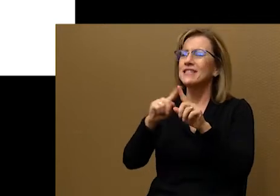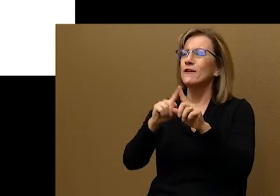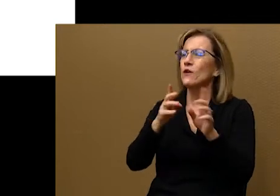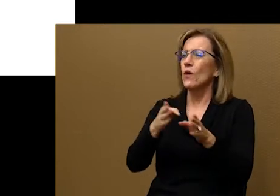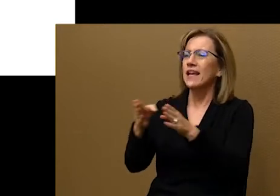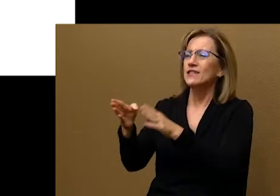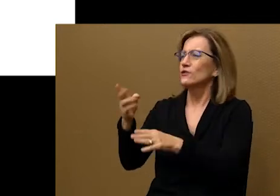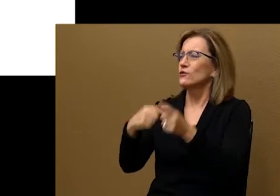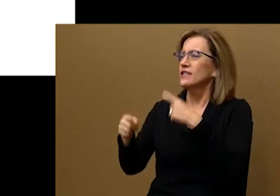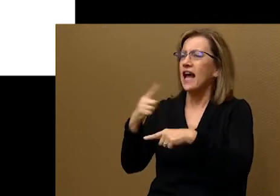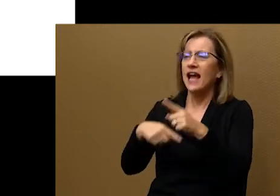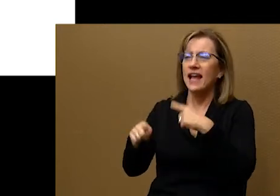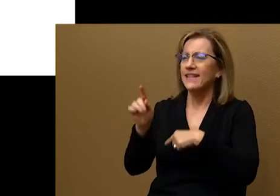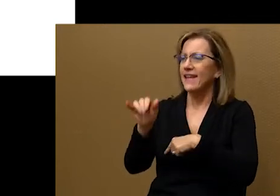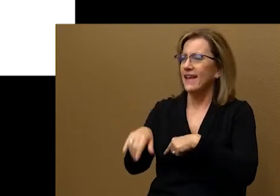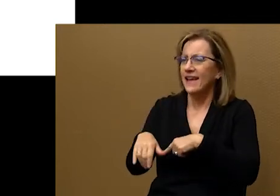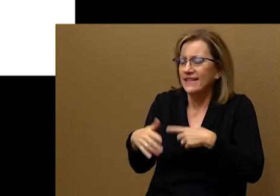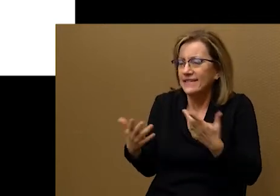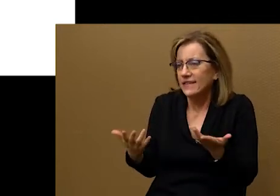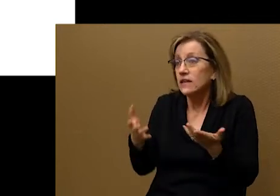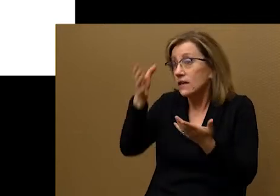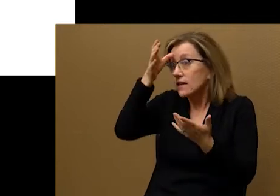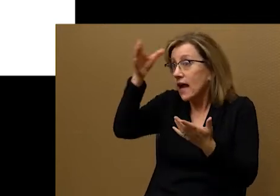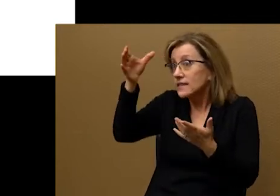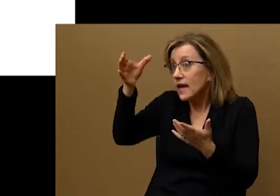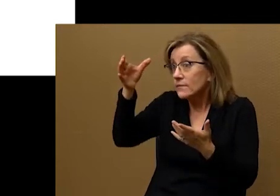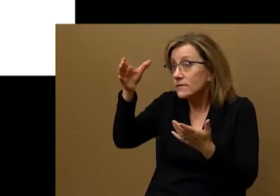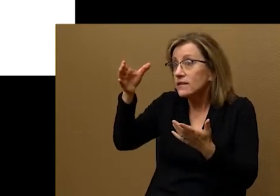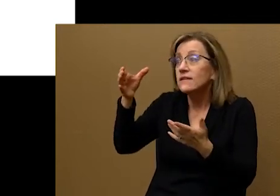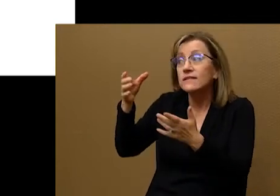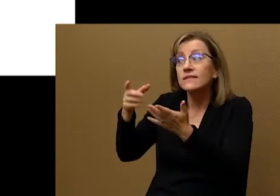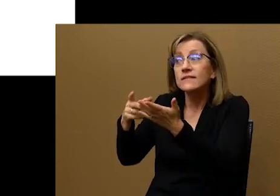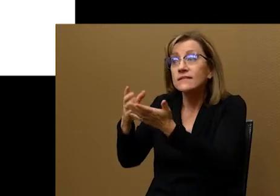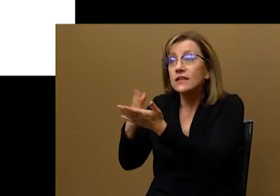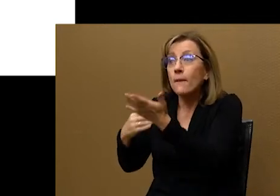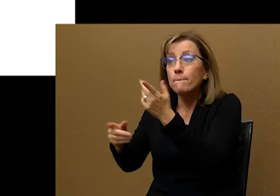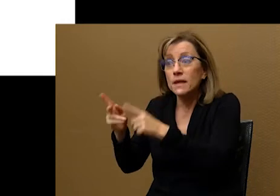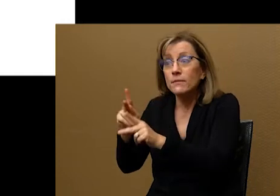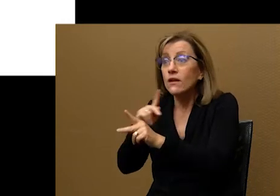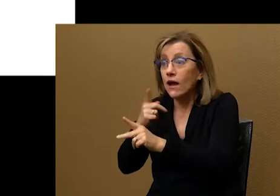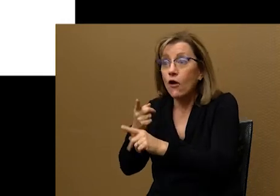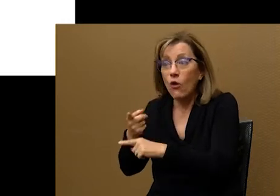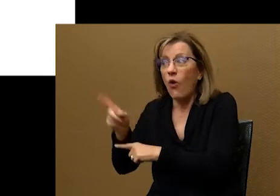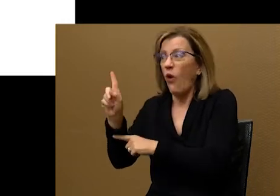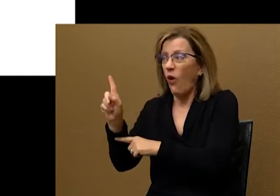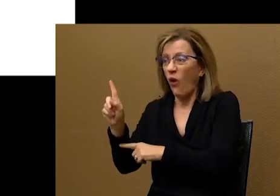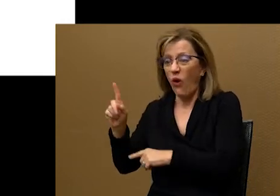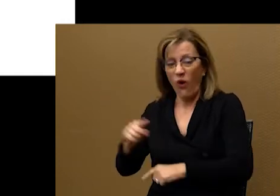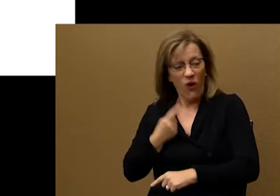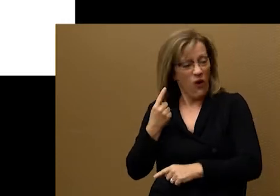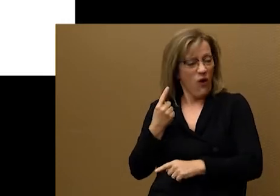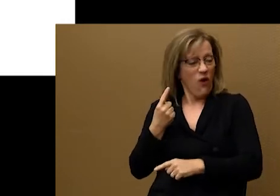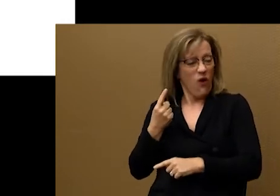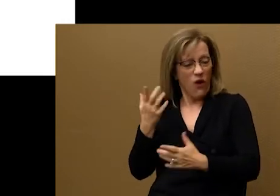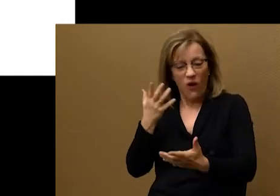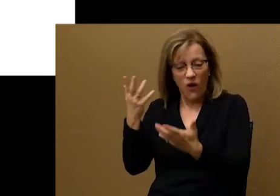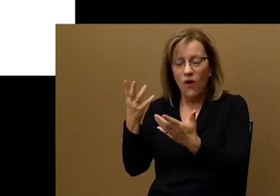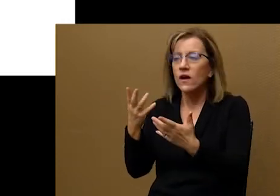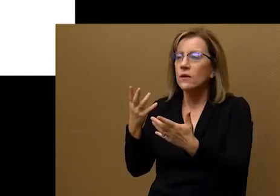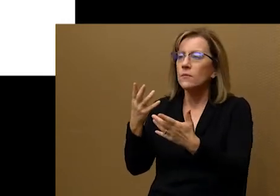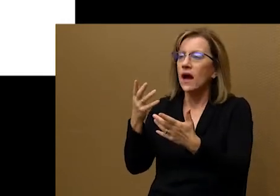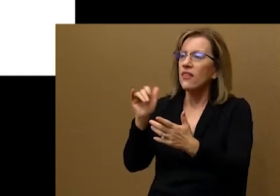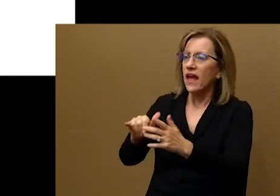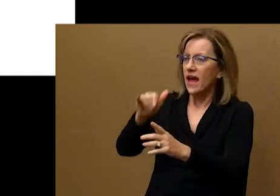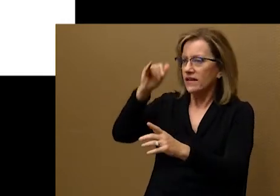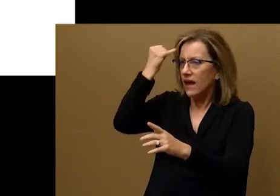many ways to sign language deprivation. The concept is also controversial. Some people are offended by the notion of